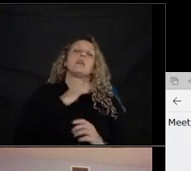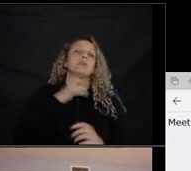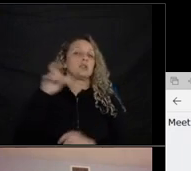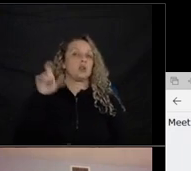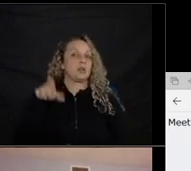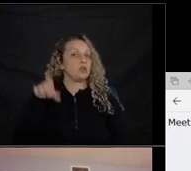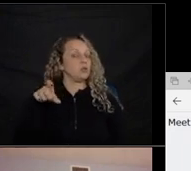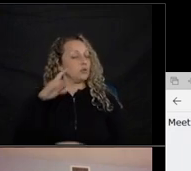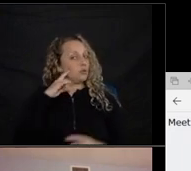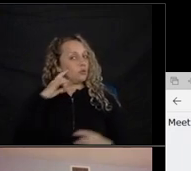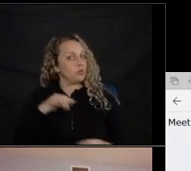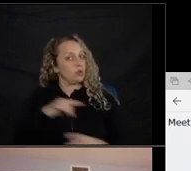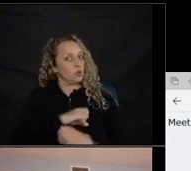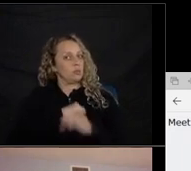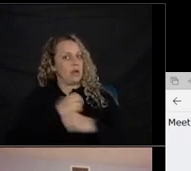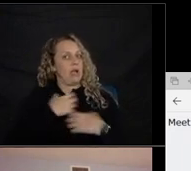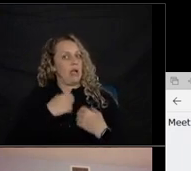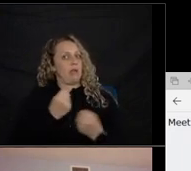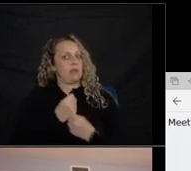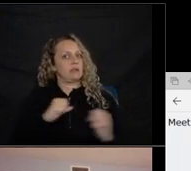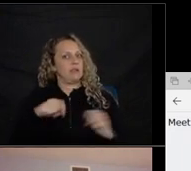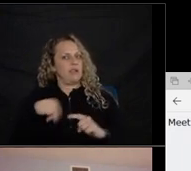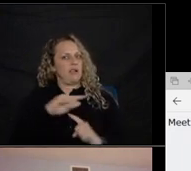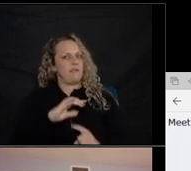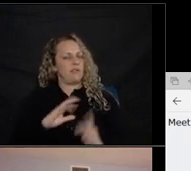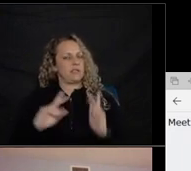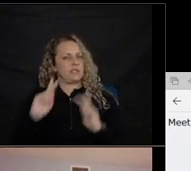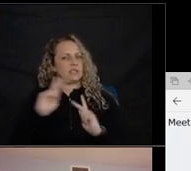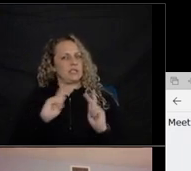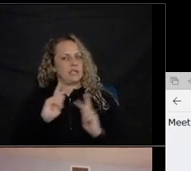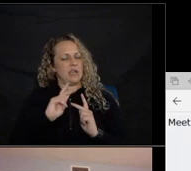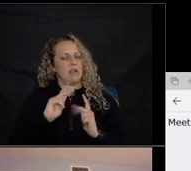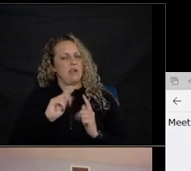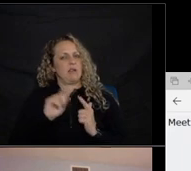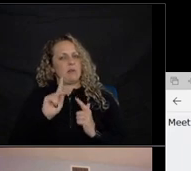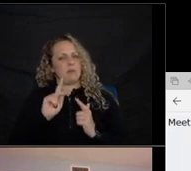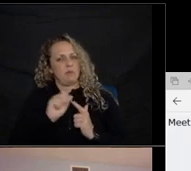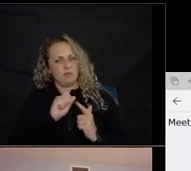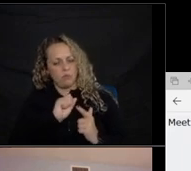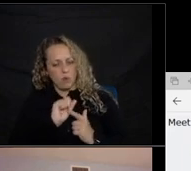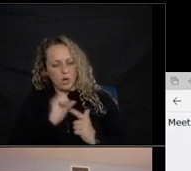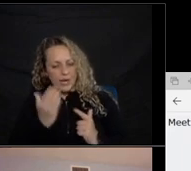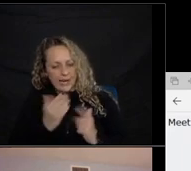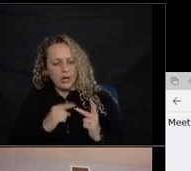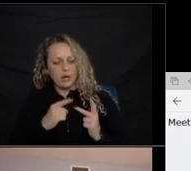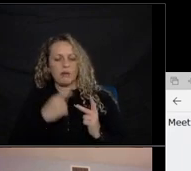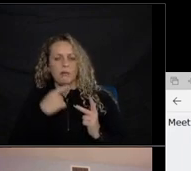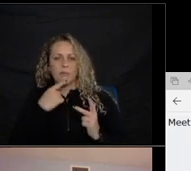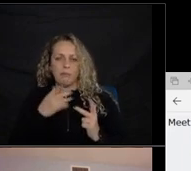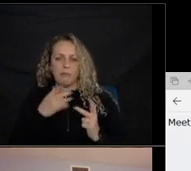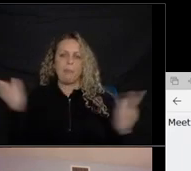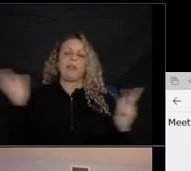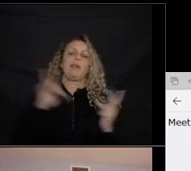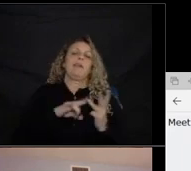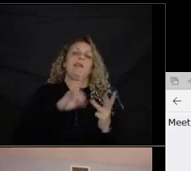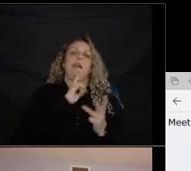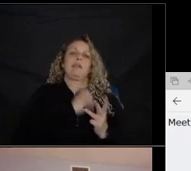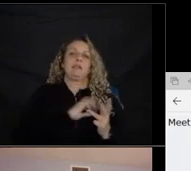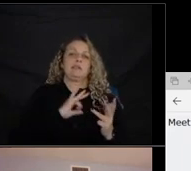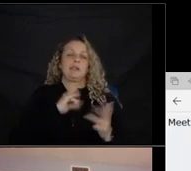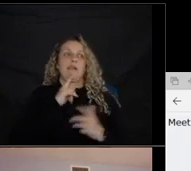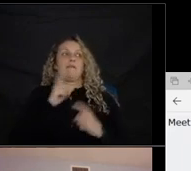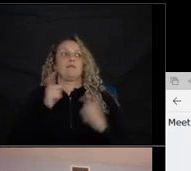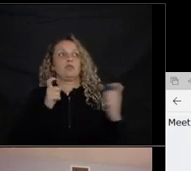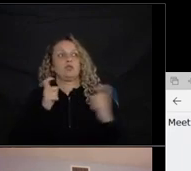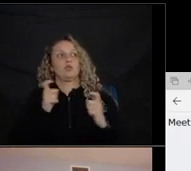necessary to protect the health and safety of the citizens, officials, city staff, and the public, providing for this ordinance to control